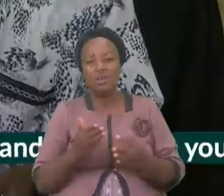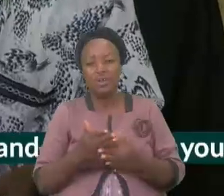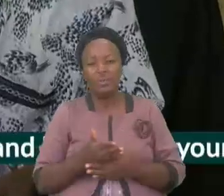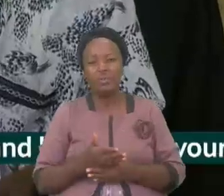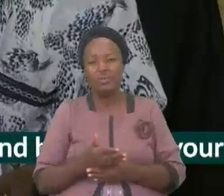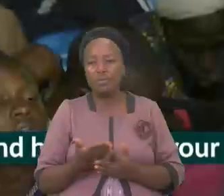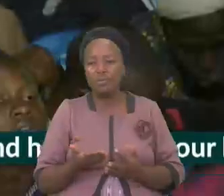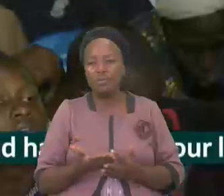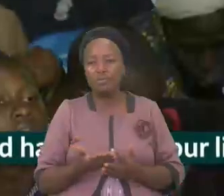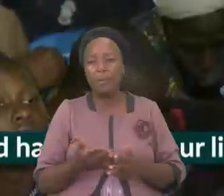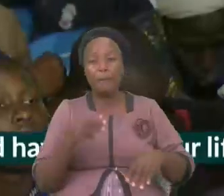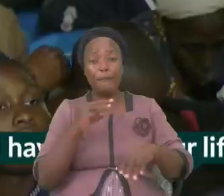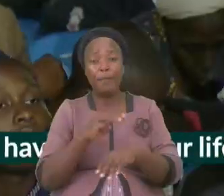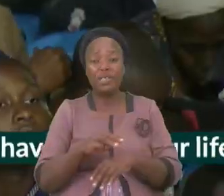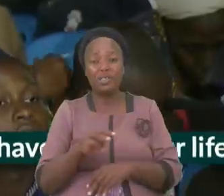The number again,